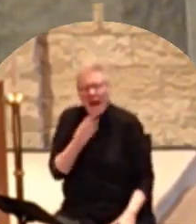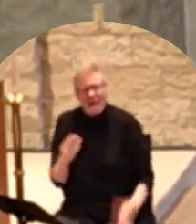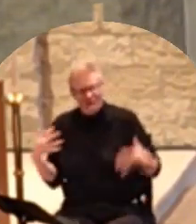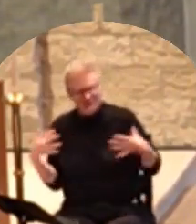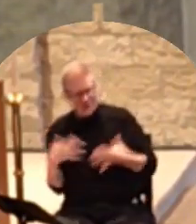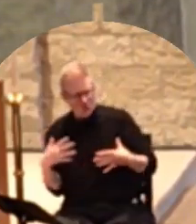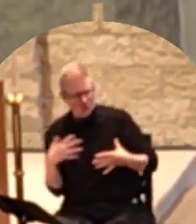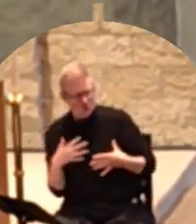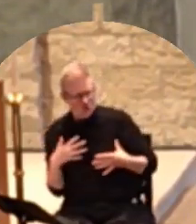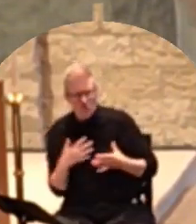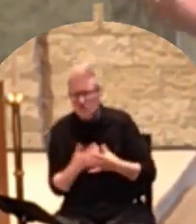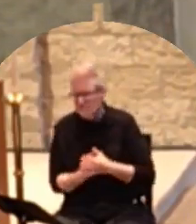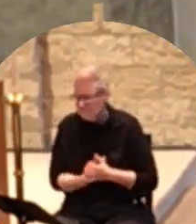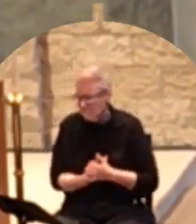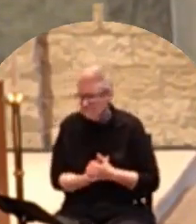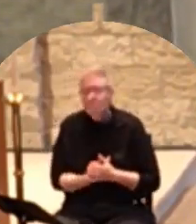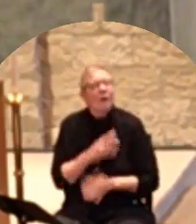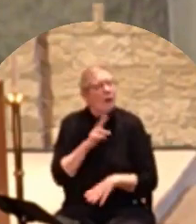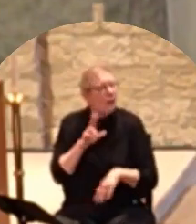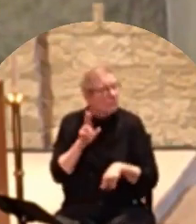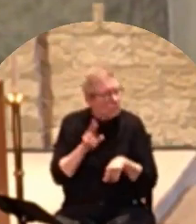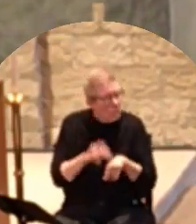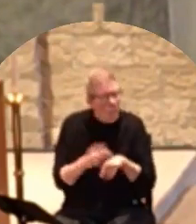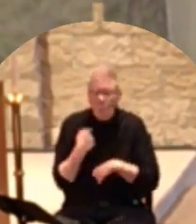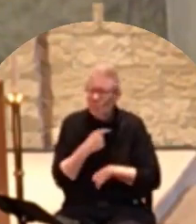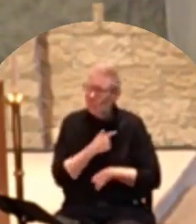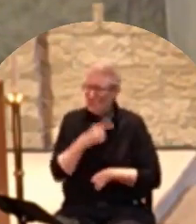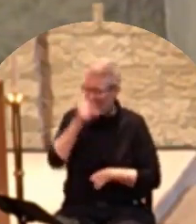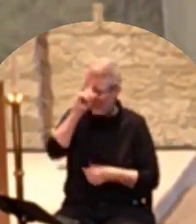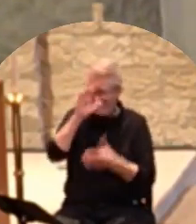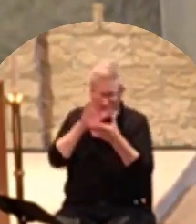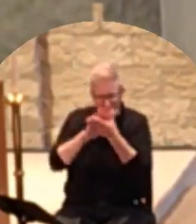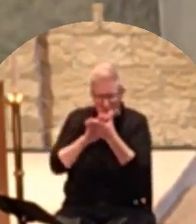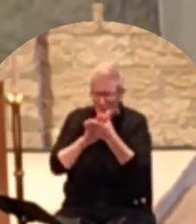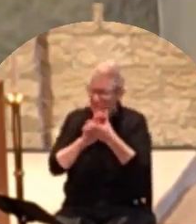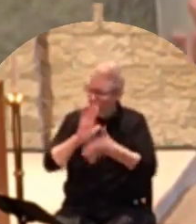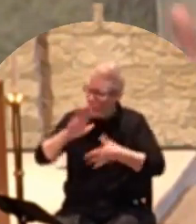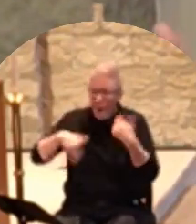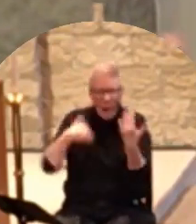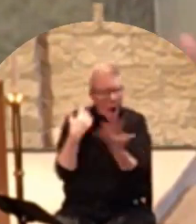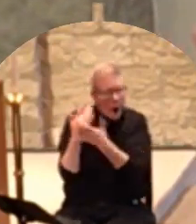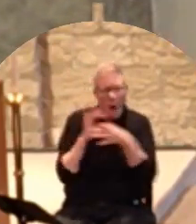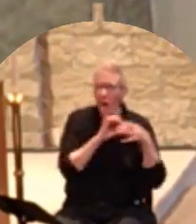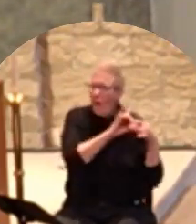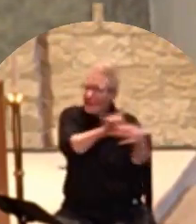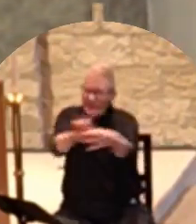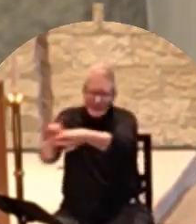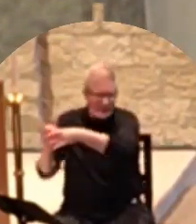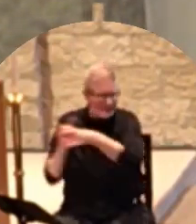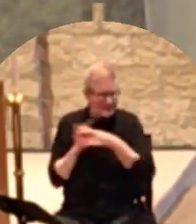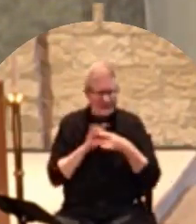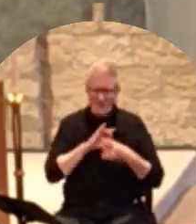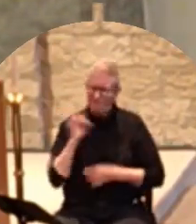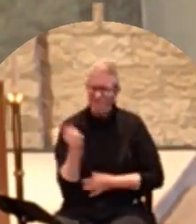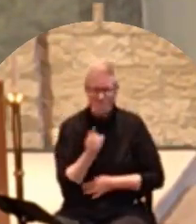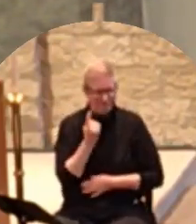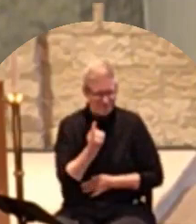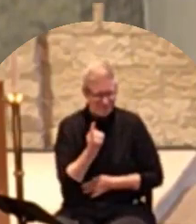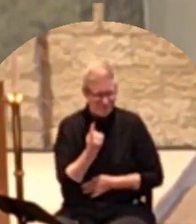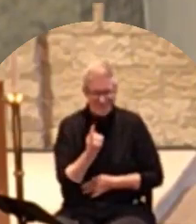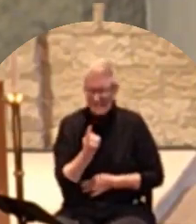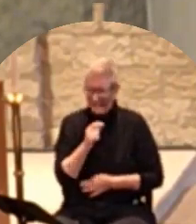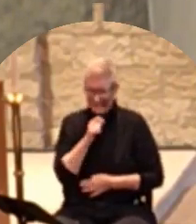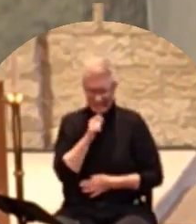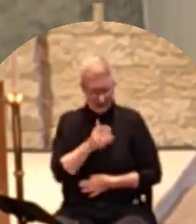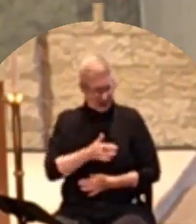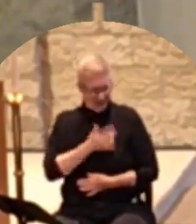oneness here in Unity, that we are all connected, that we are all one. Now, it certainly does not appear that way, does it? As